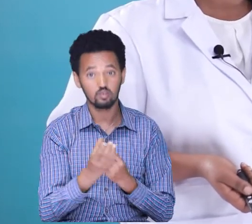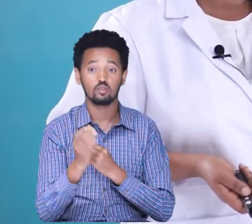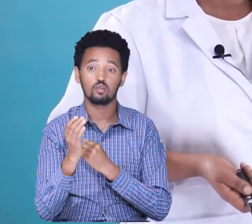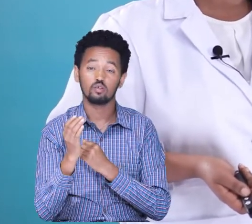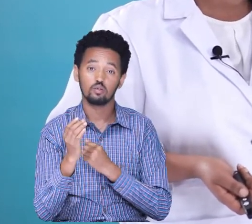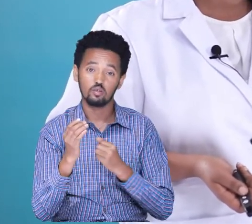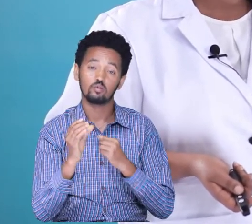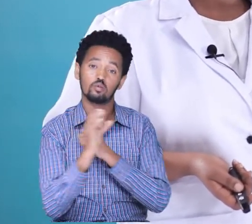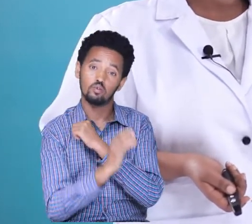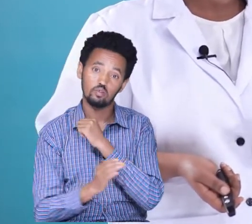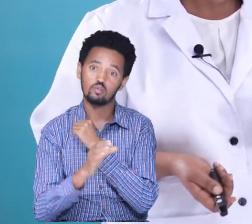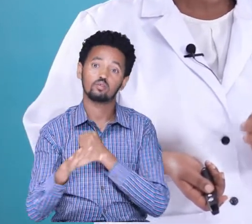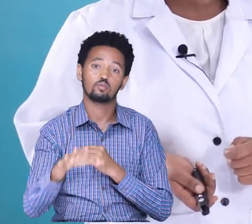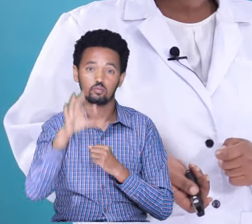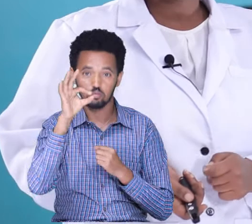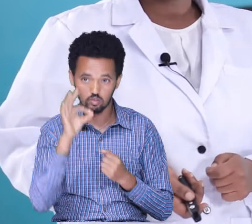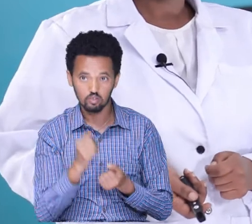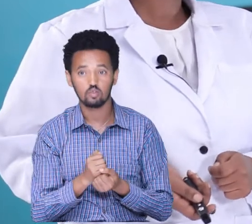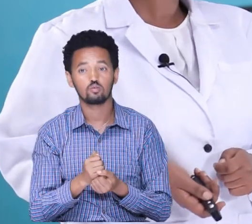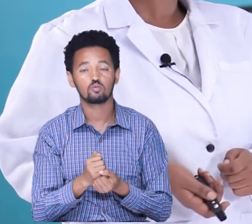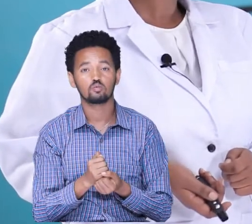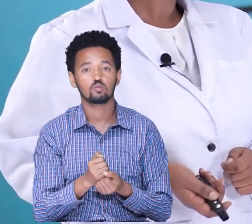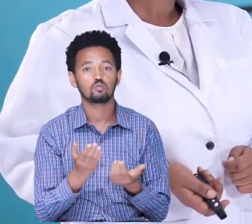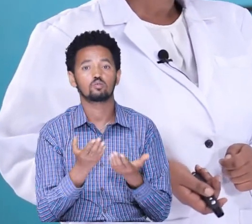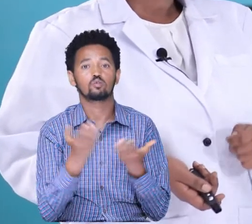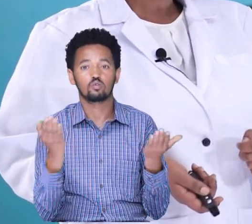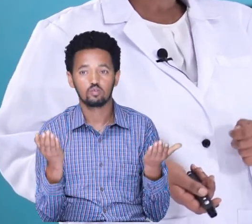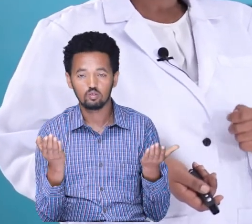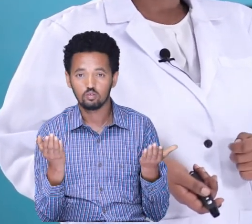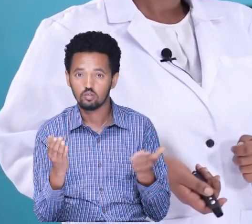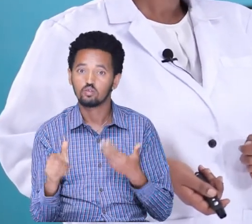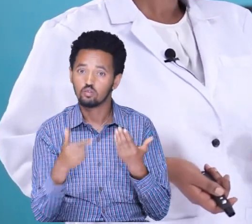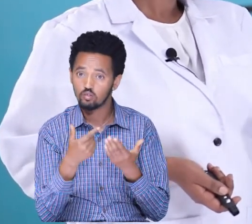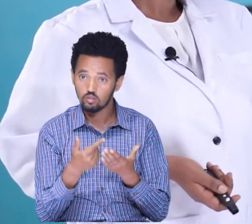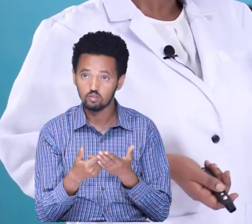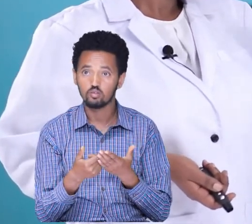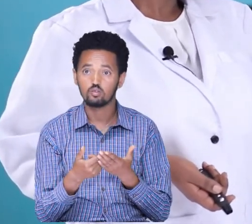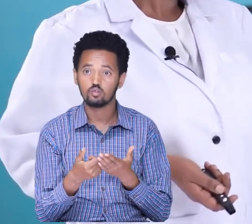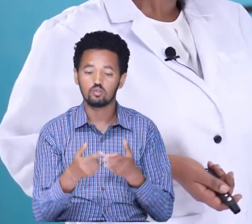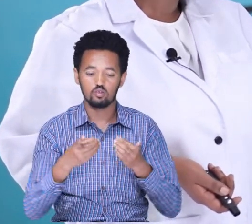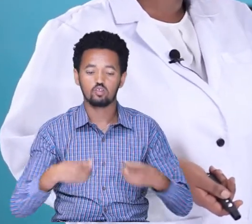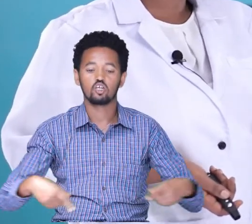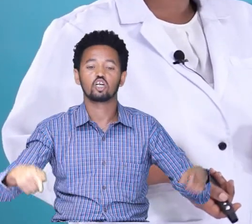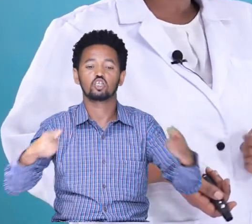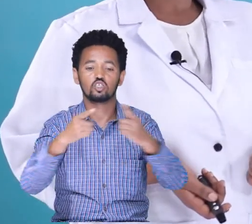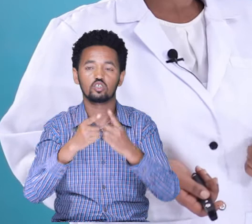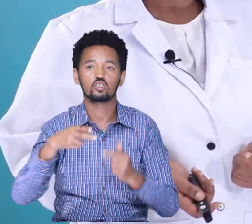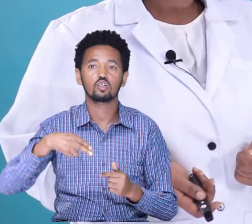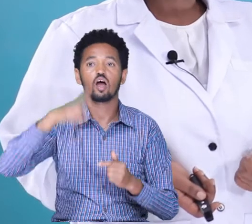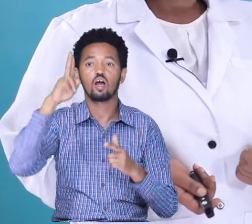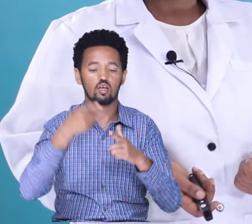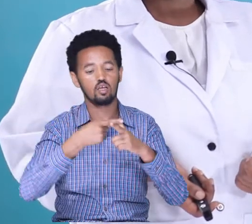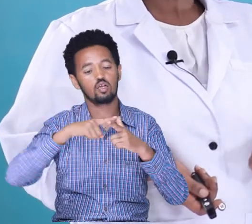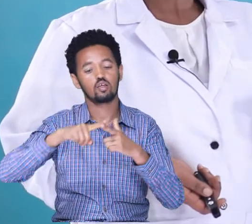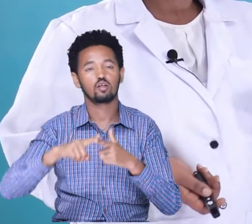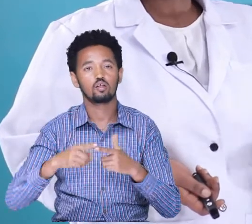6 degrees north and south of the equator. This region has high angle of the sun throughout